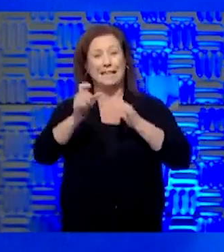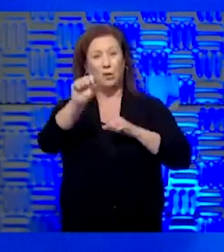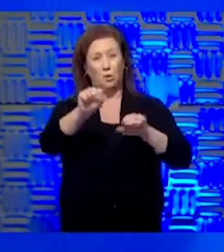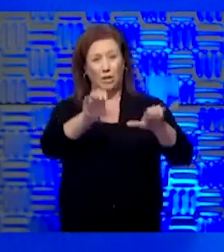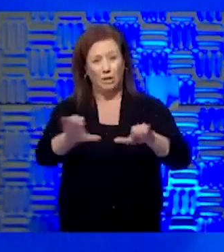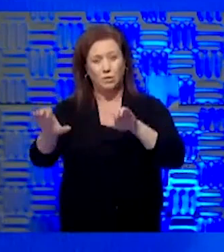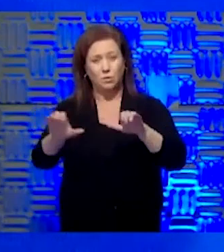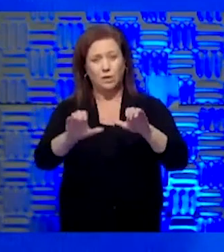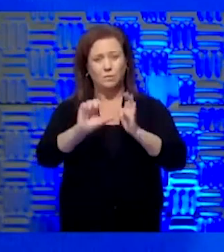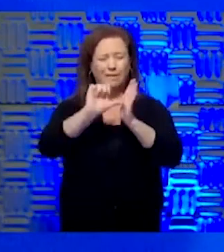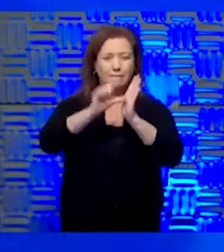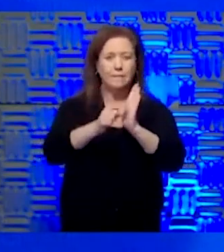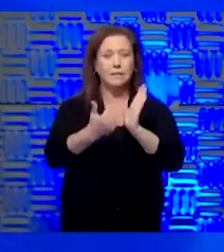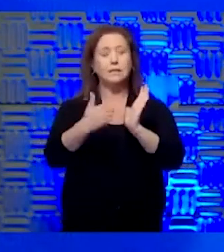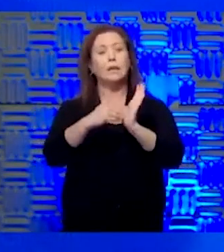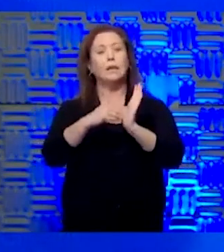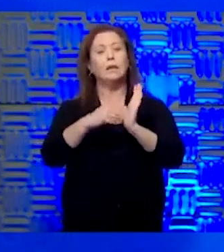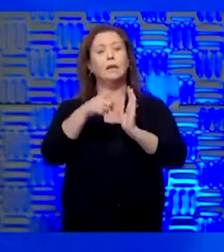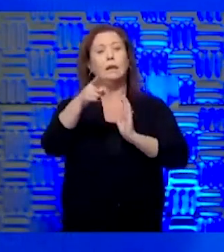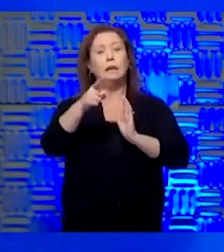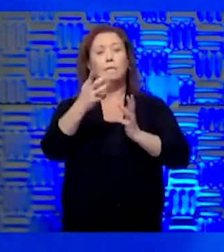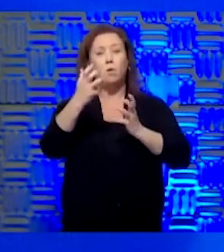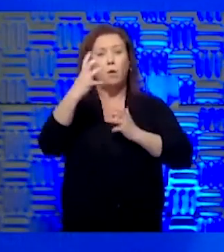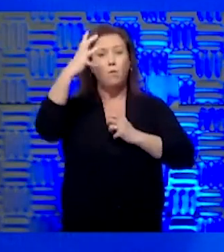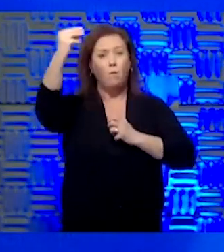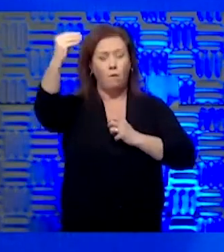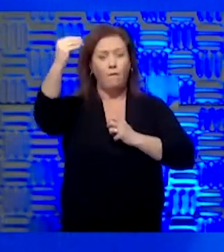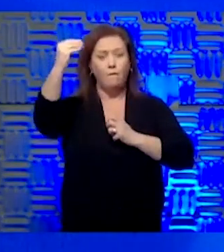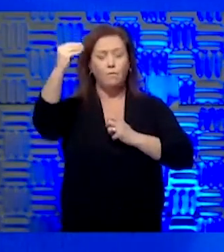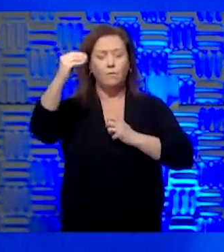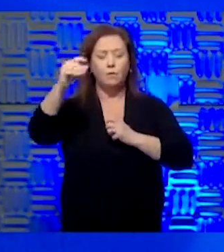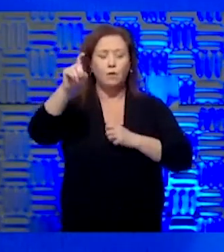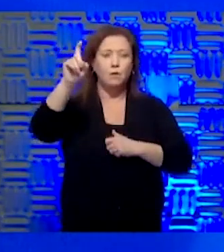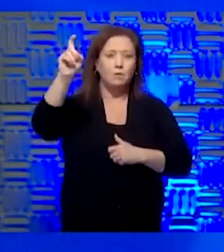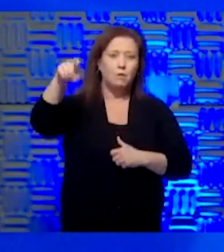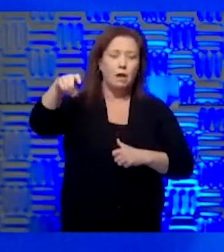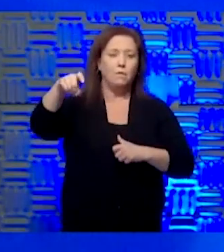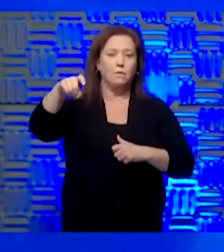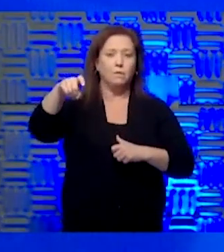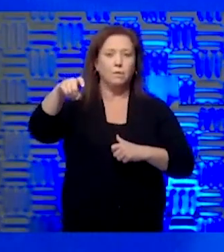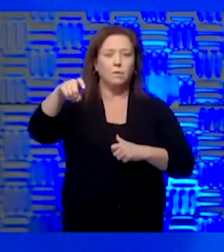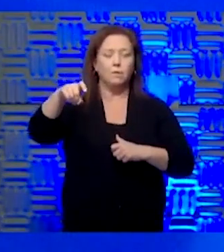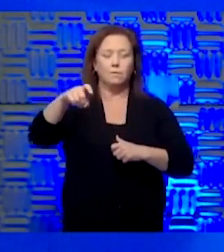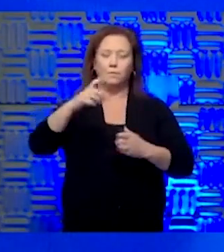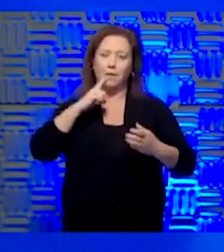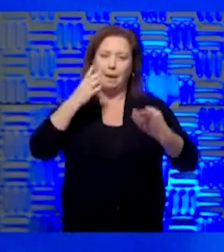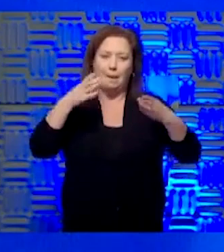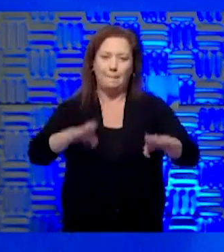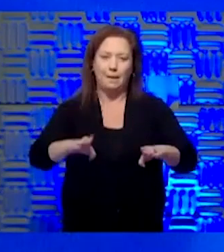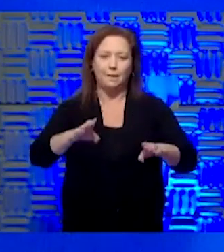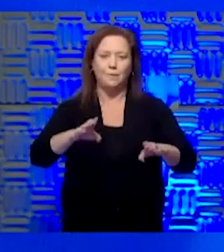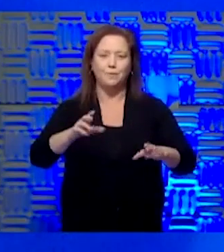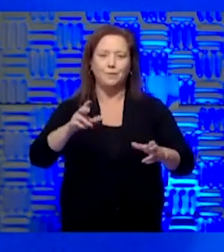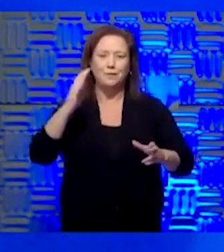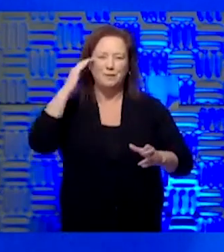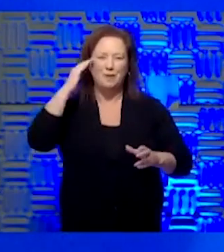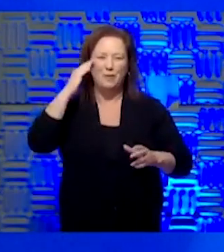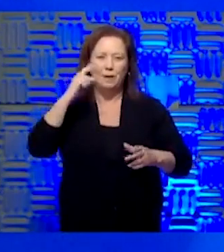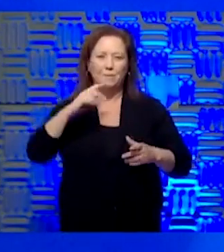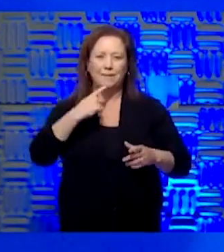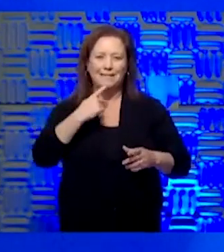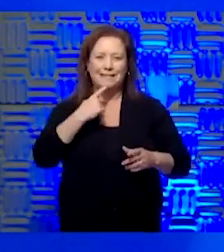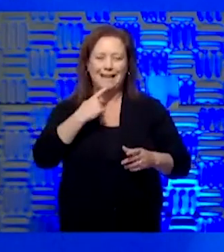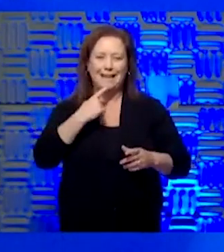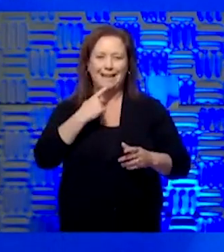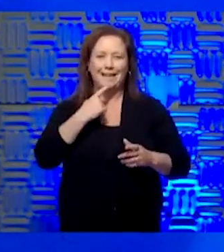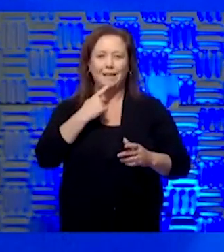we keep saying. If you're going to go out in public, you have to, you guys, I bet everybody here can probably say what I'm going to say right now.